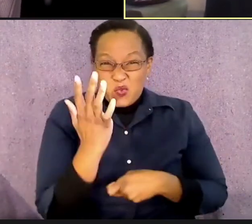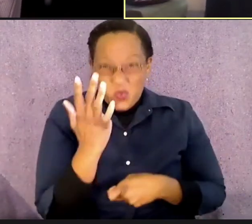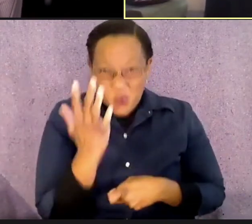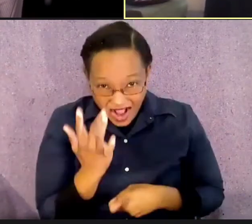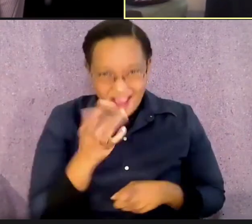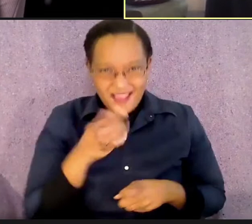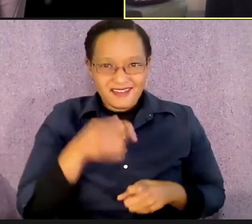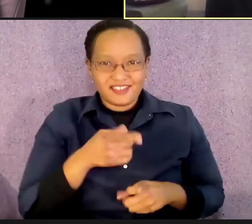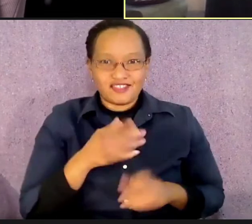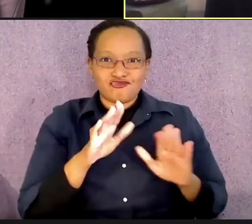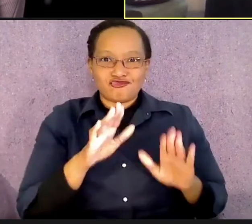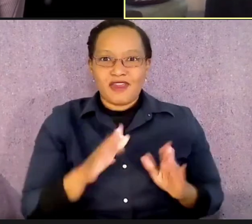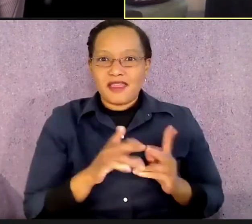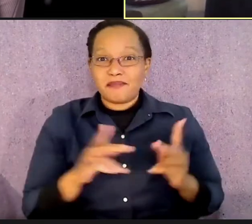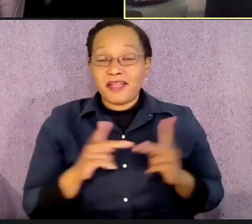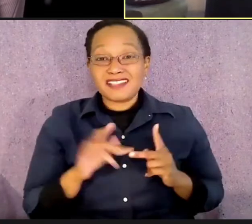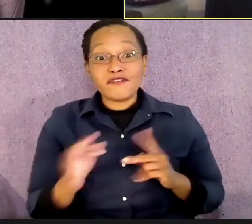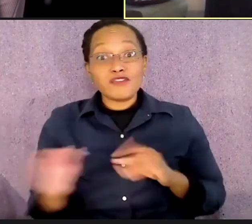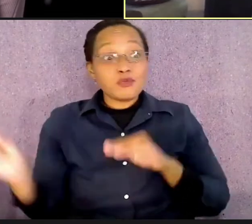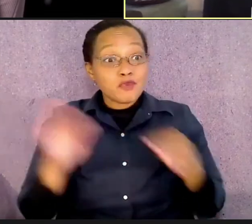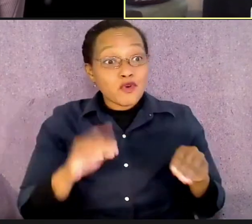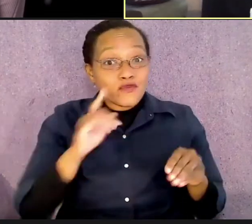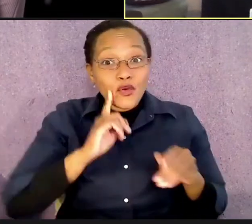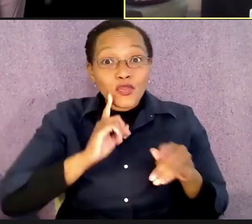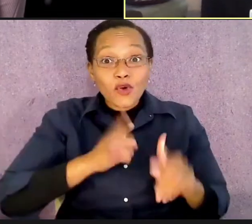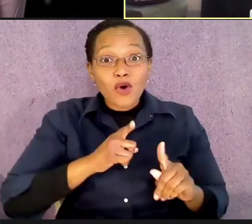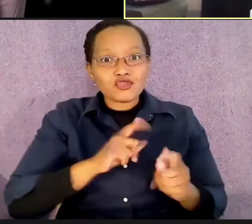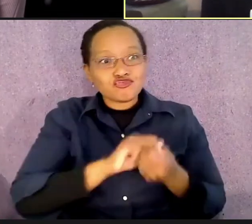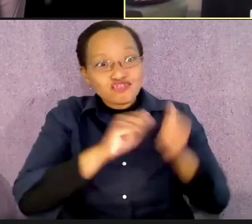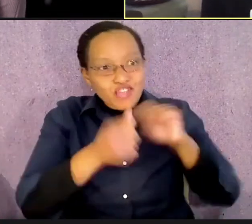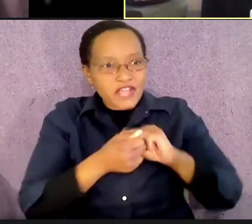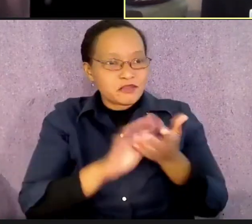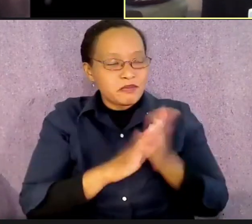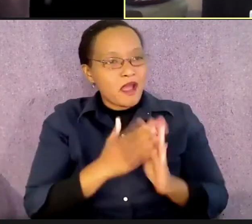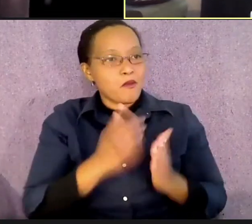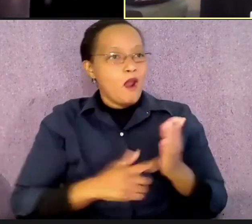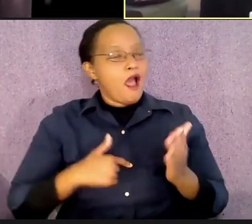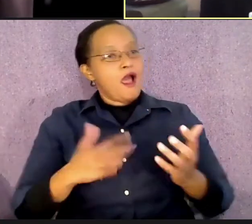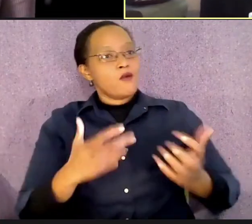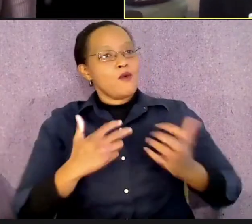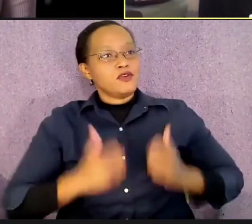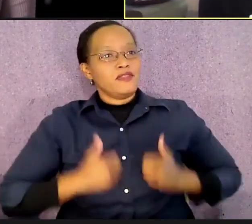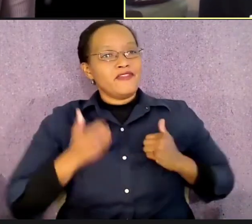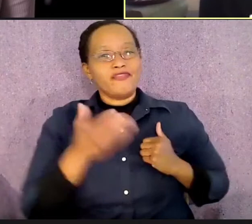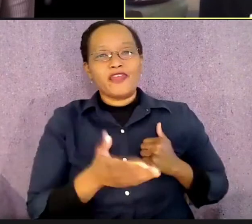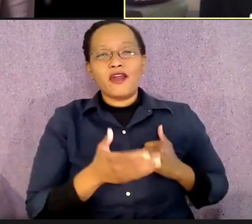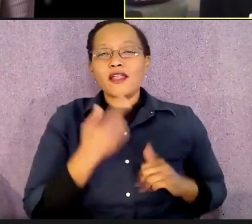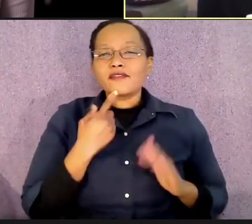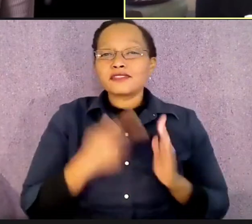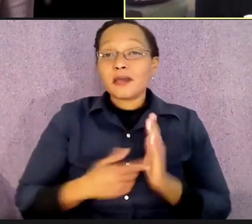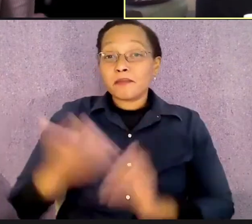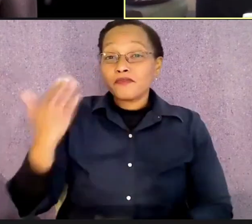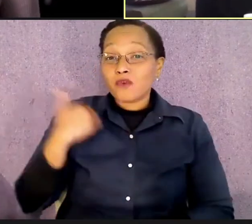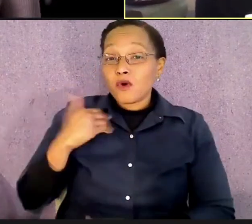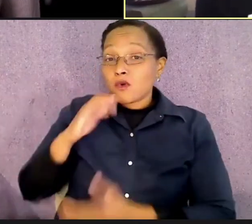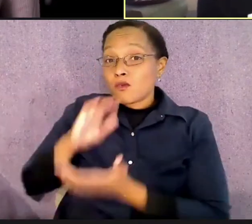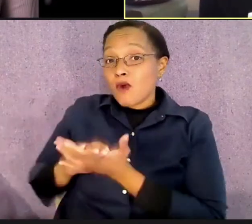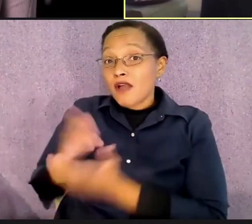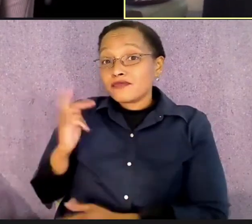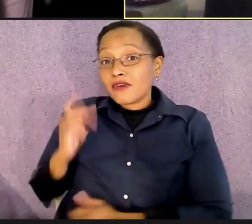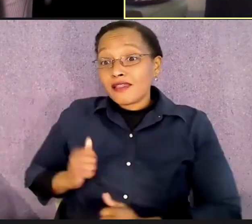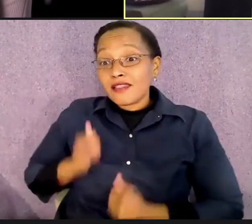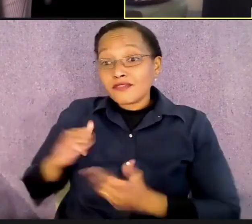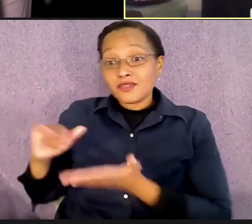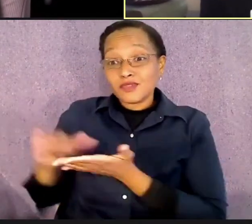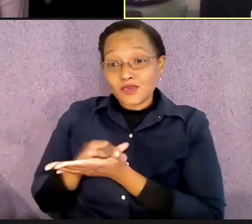turn it into the kind of place you want to live in. I think when I moved back from New York, me and my wife lived in New York for 2 years when I had my first TV